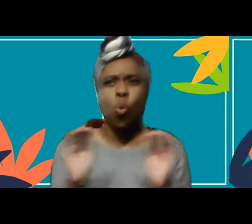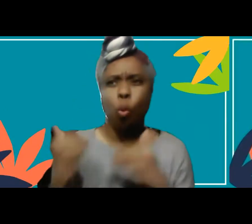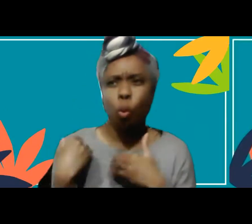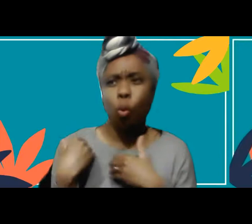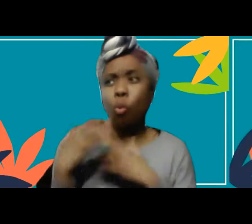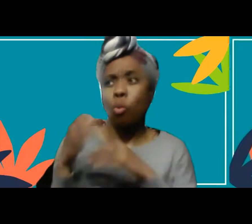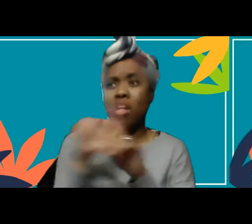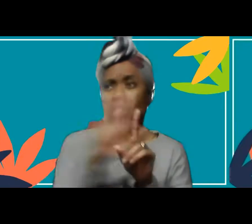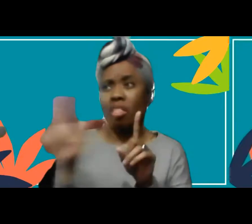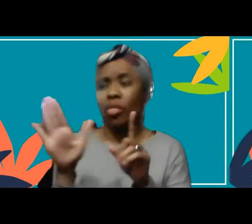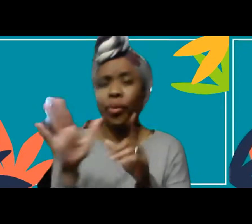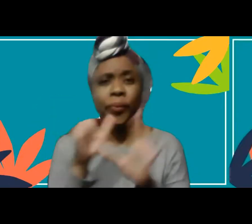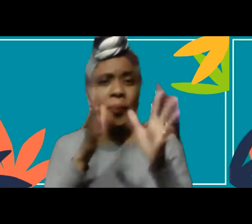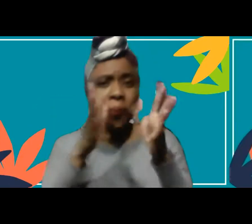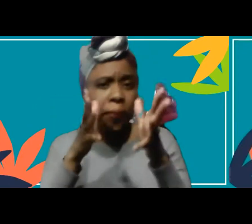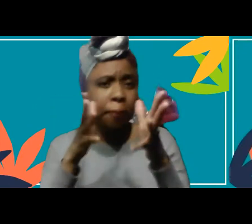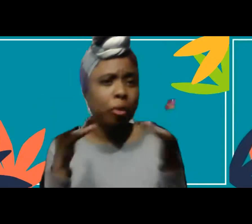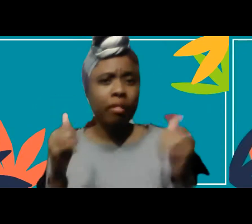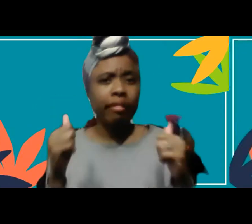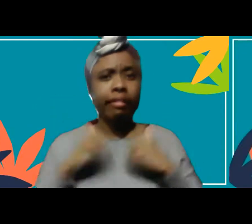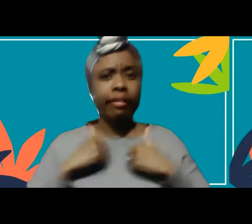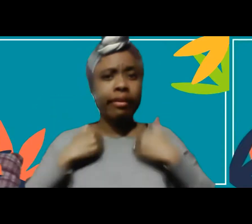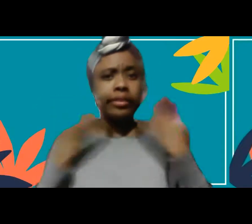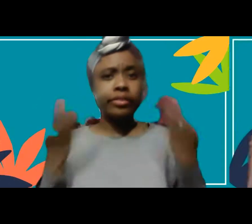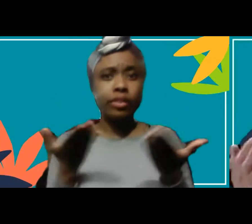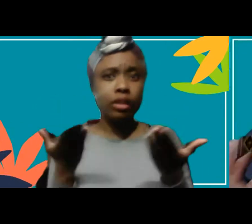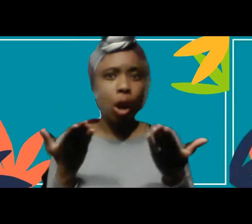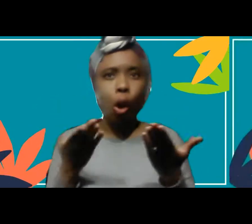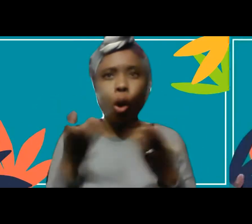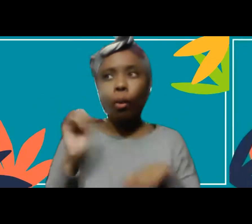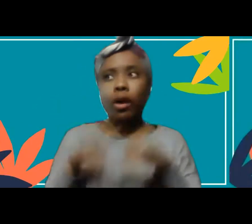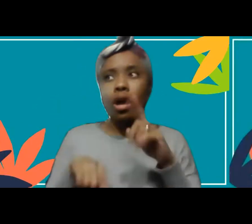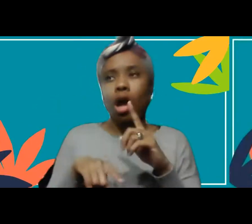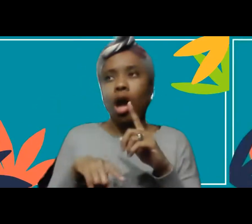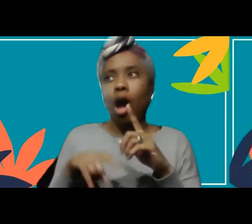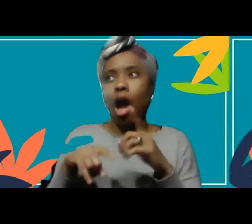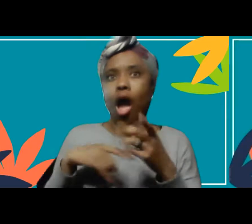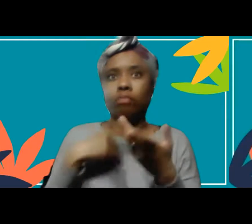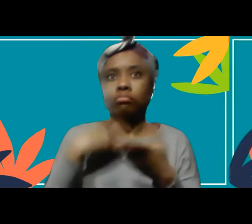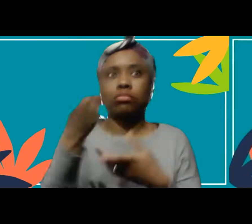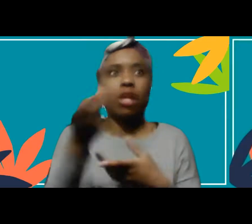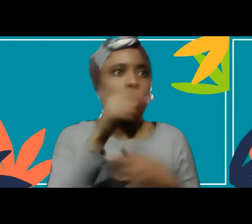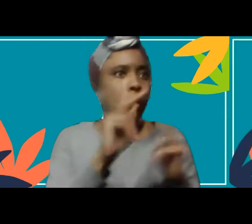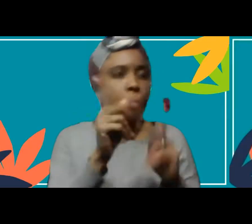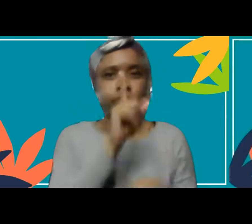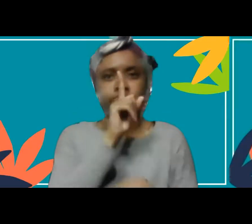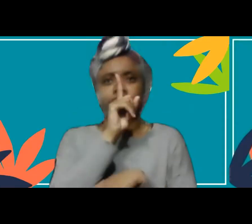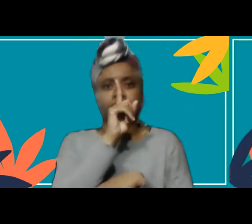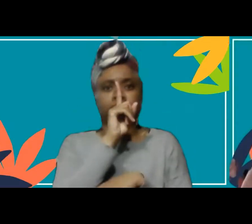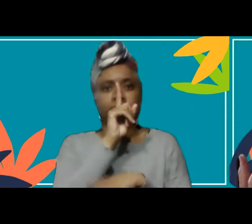you know, they don't care. We can't tell on them. We can't hold them accountable. And they have